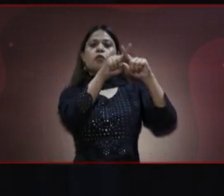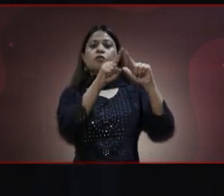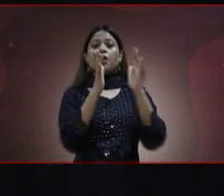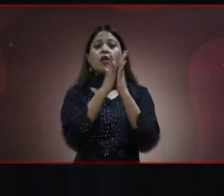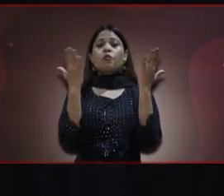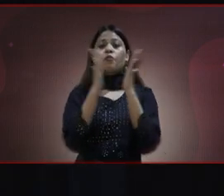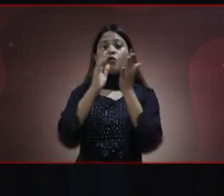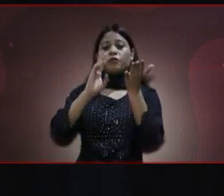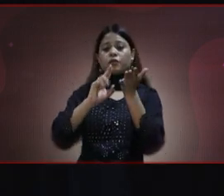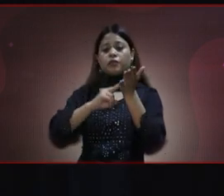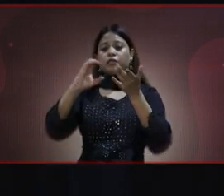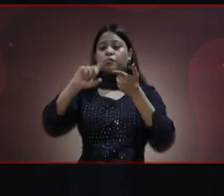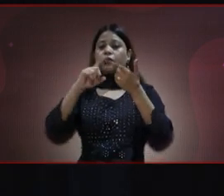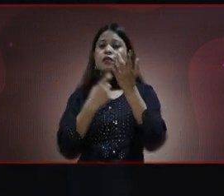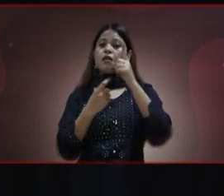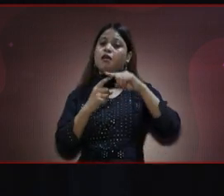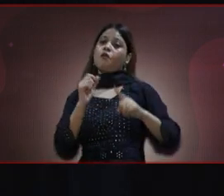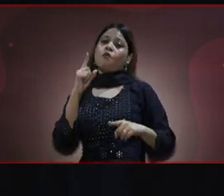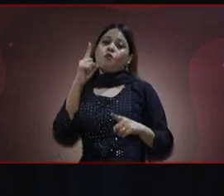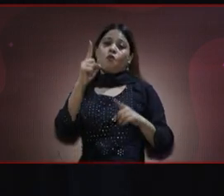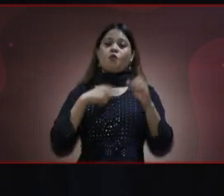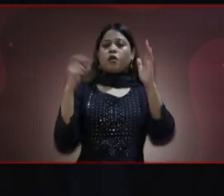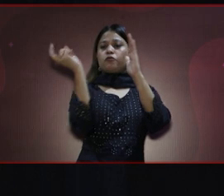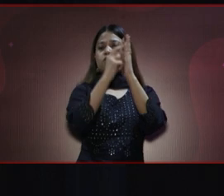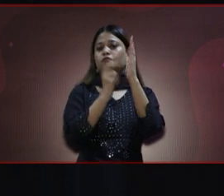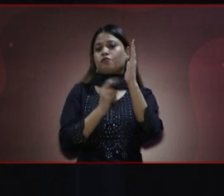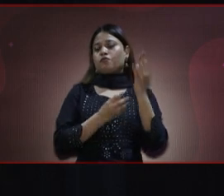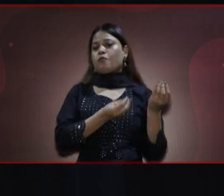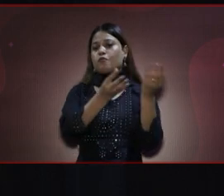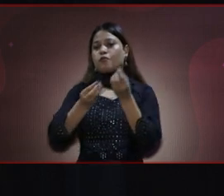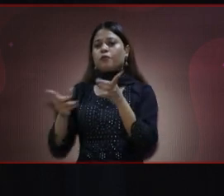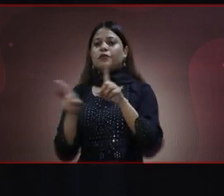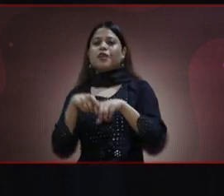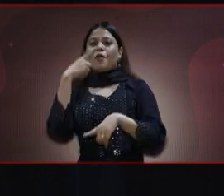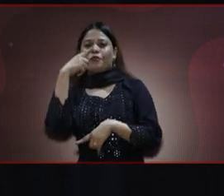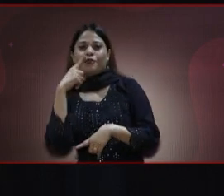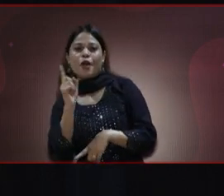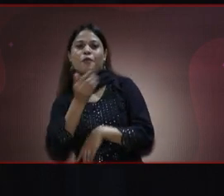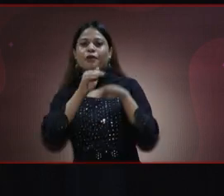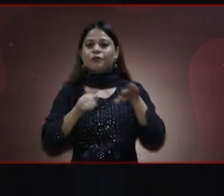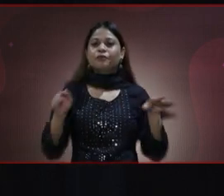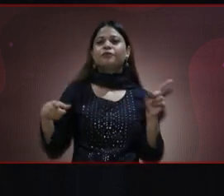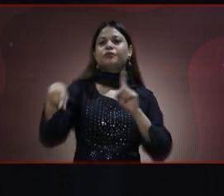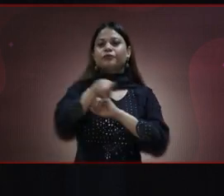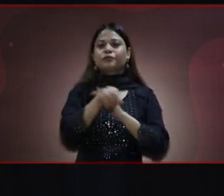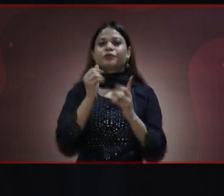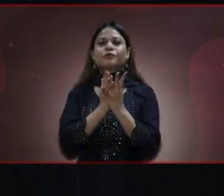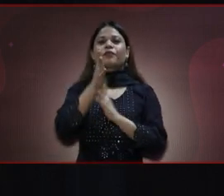complete selection of NCERT books, empowering students, parents, and educators to access these